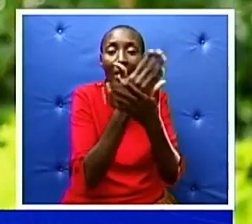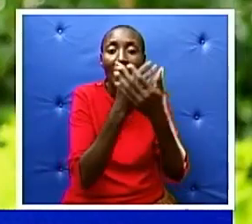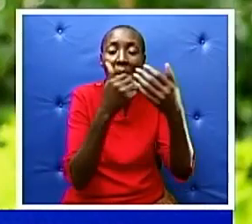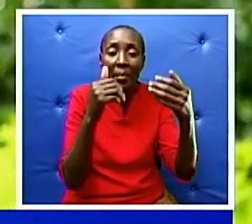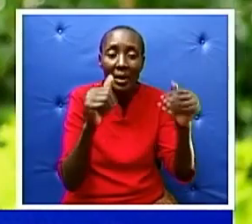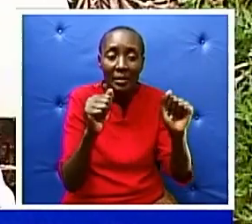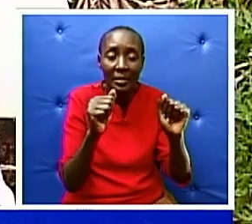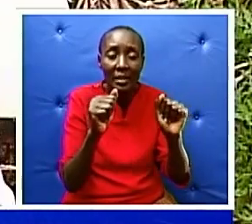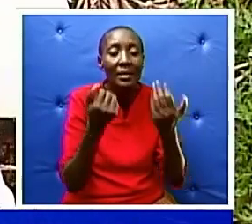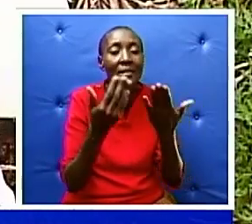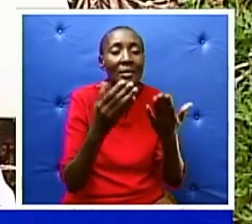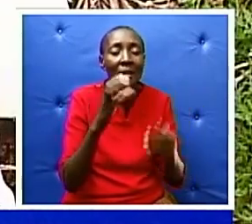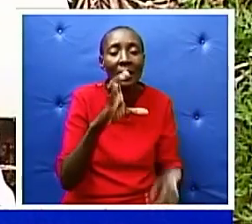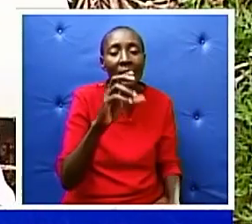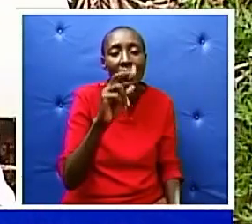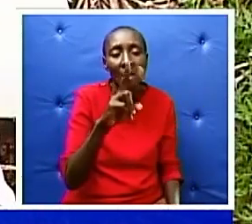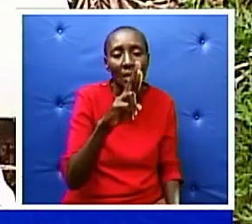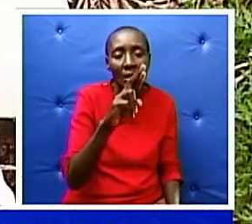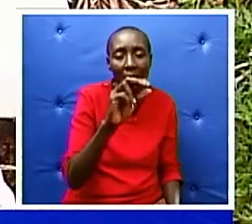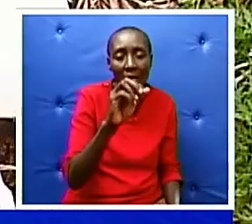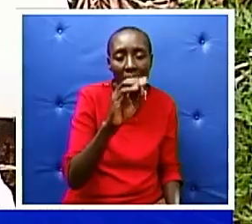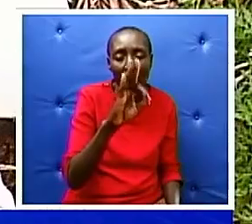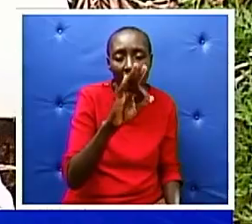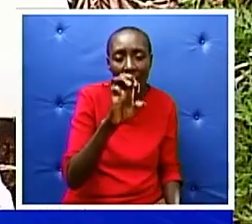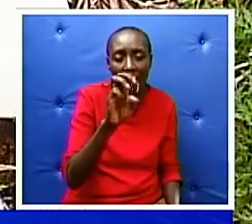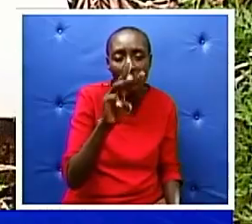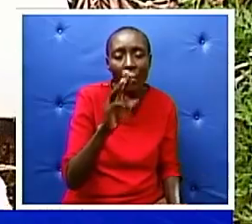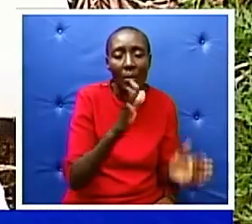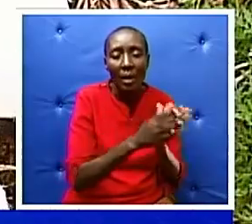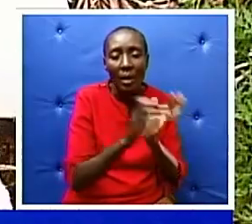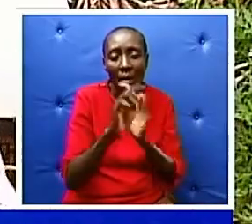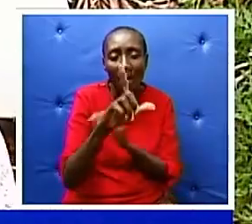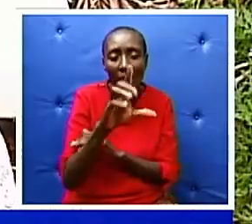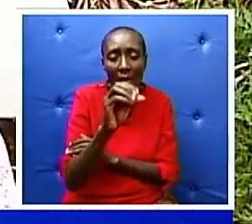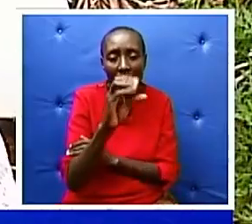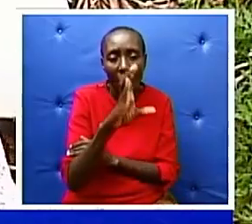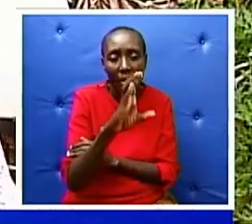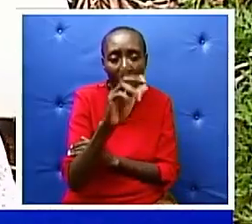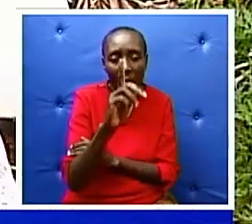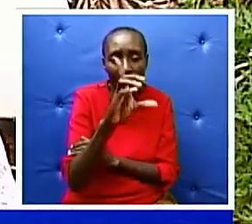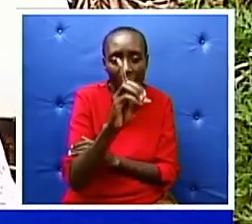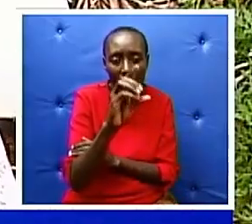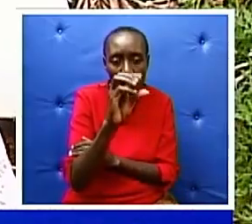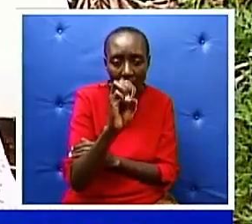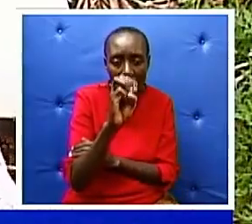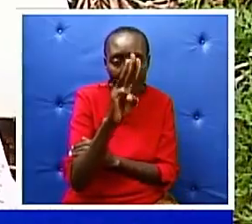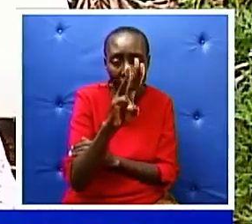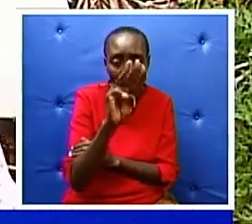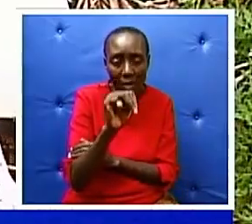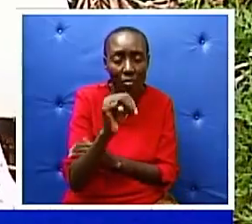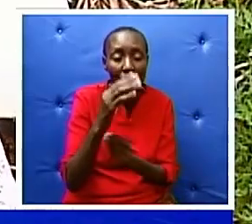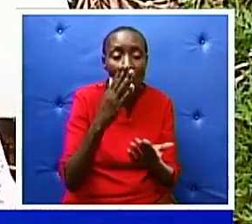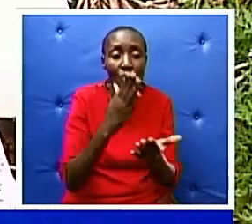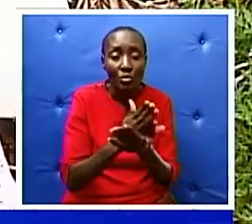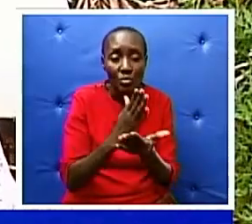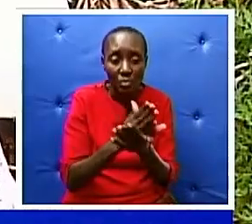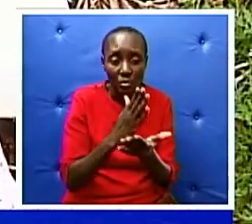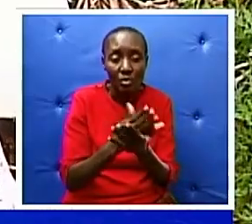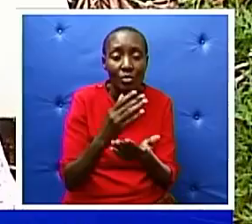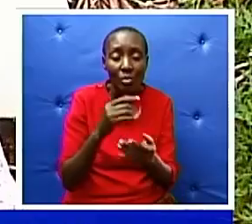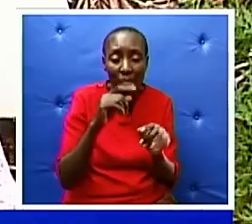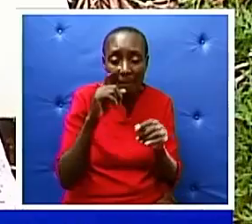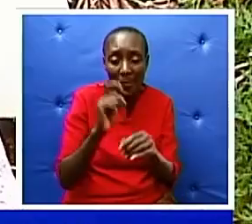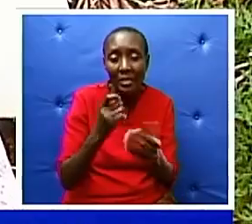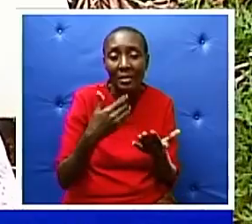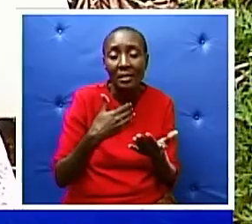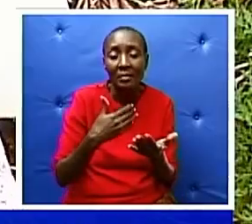a solution in the end. Yeah, I feel like they should have been brought to on board and tried to give their suggestion on